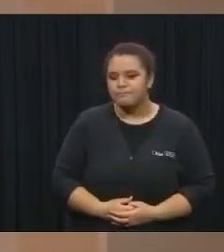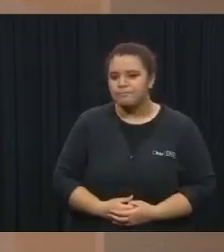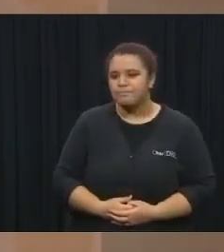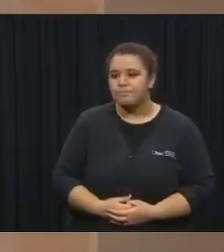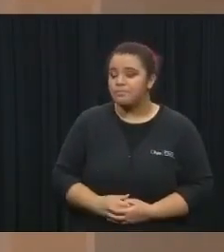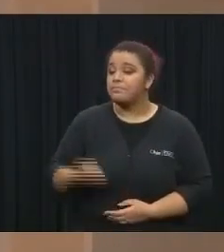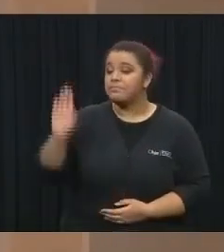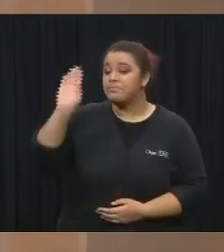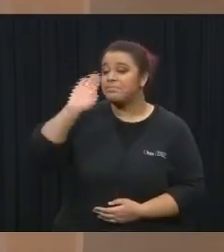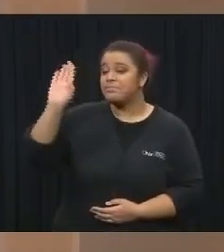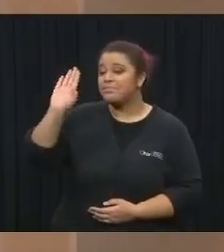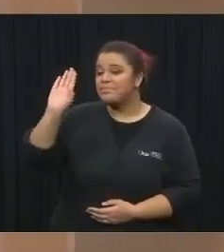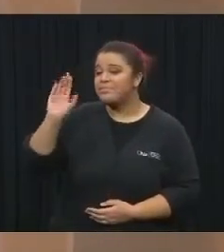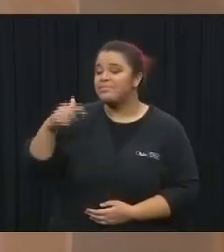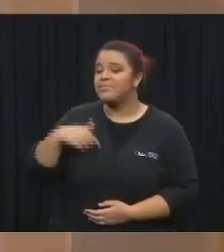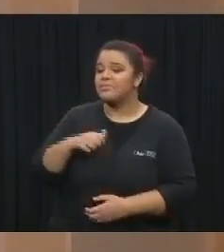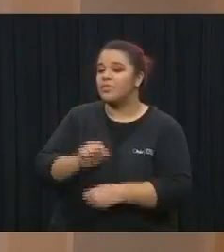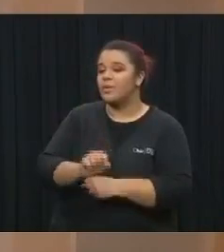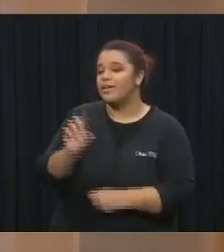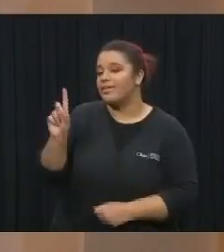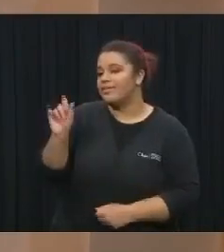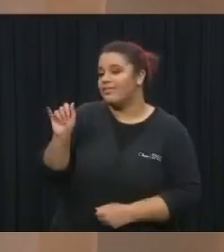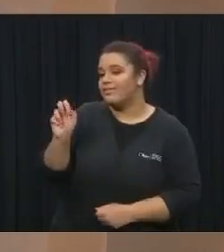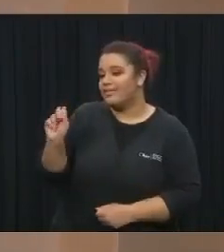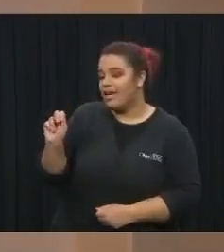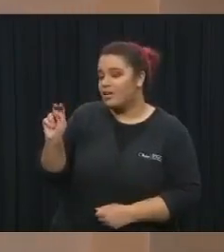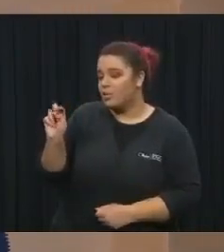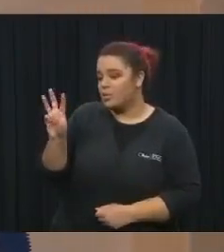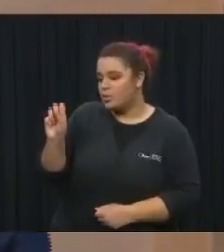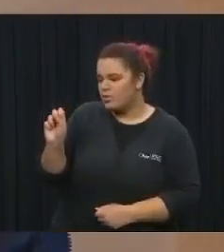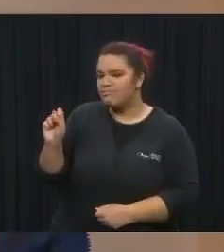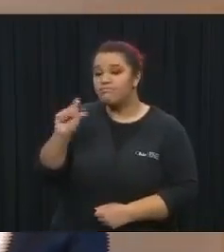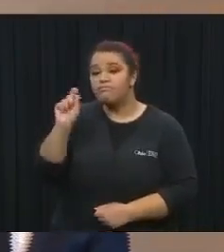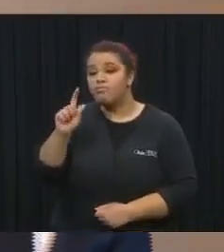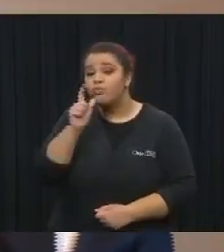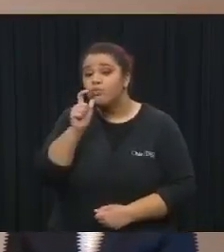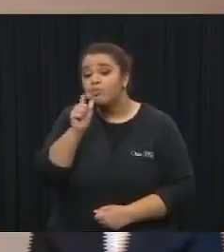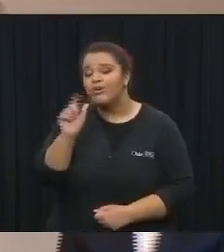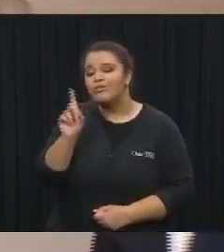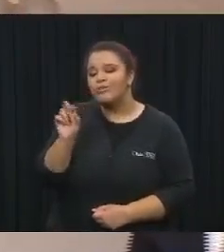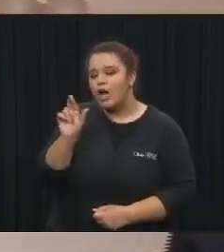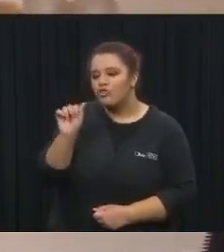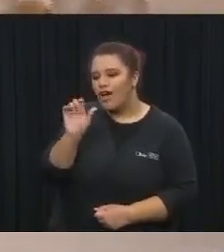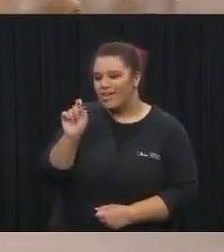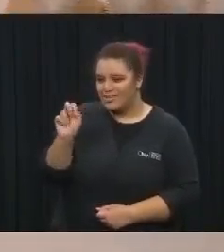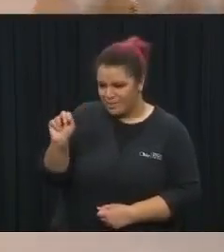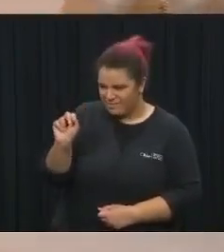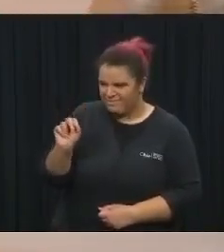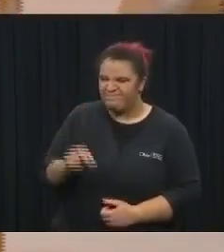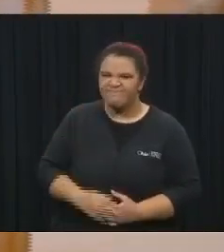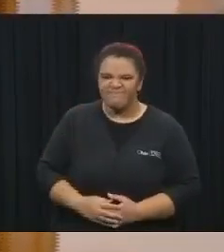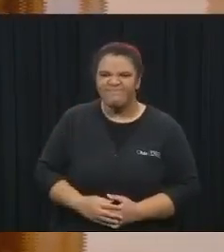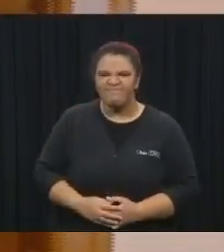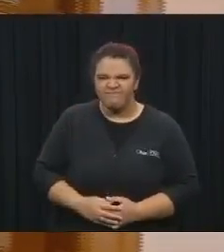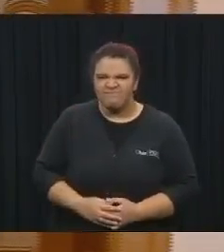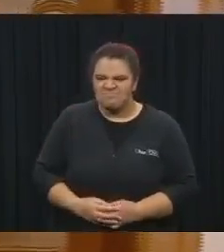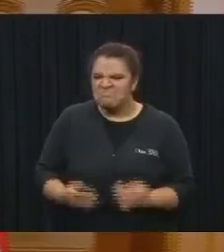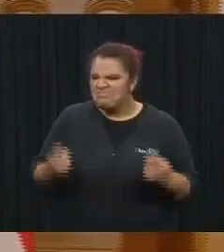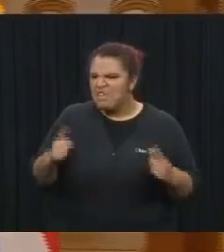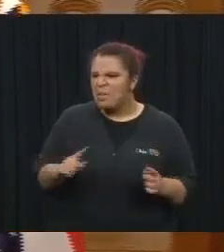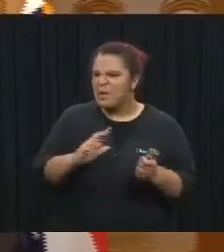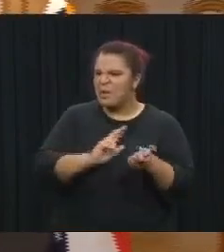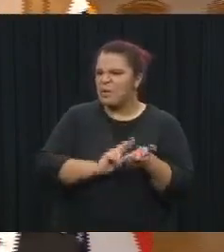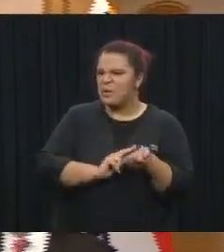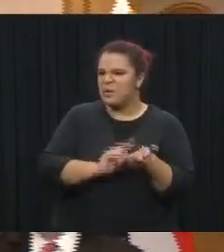Hi, Laura Bischoff, Dayton Daily News again. This is for Dr. Acton. I know that there's kind of a cluster of cases in a nursing home in